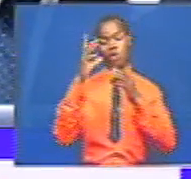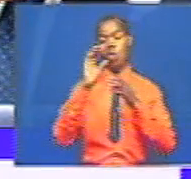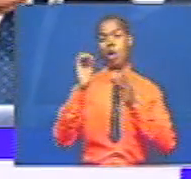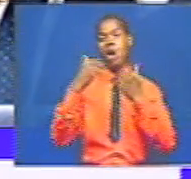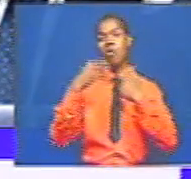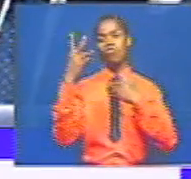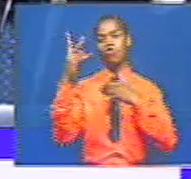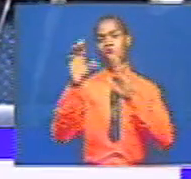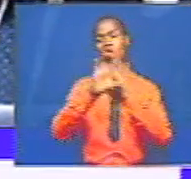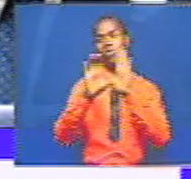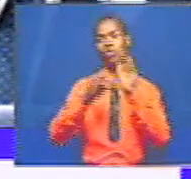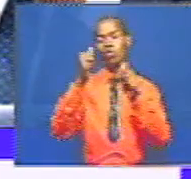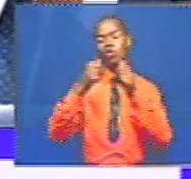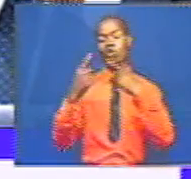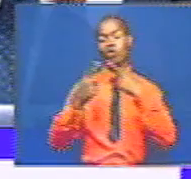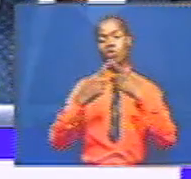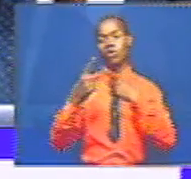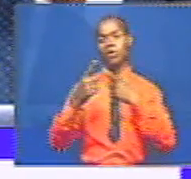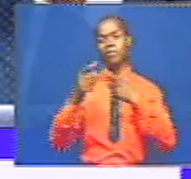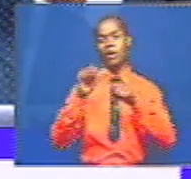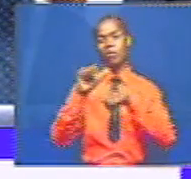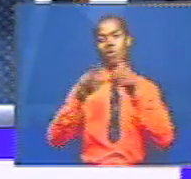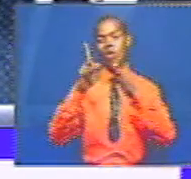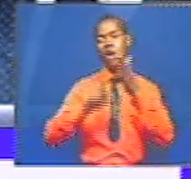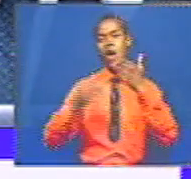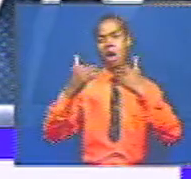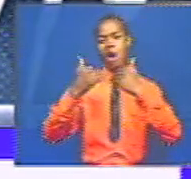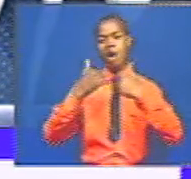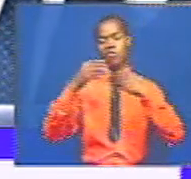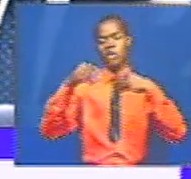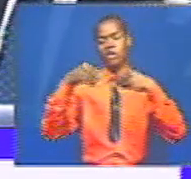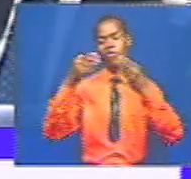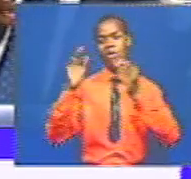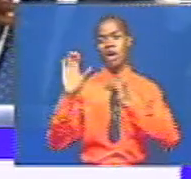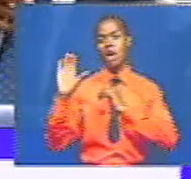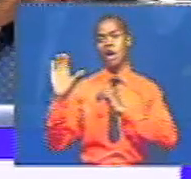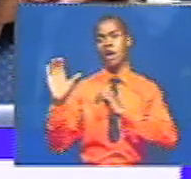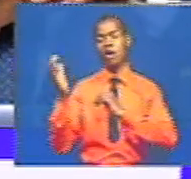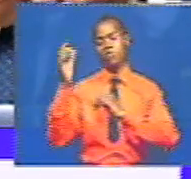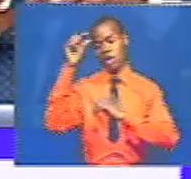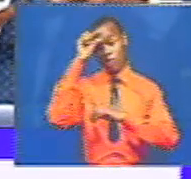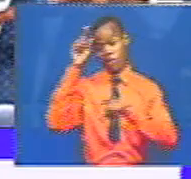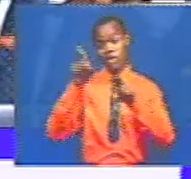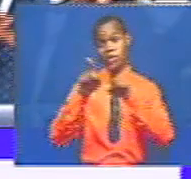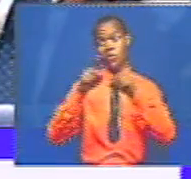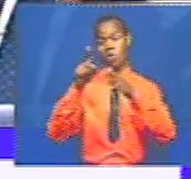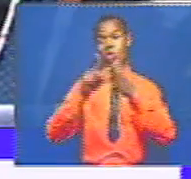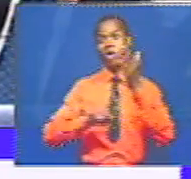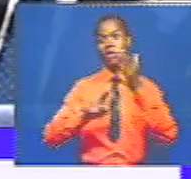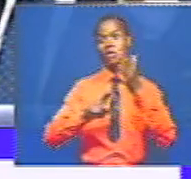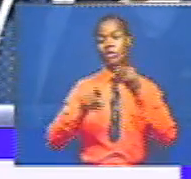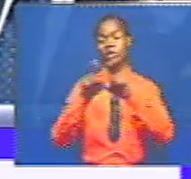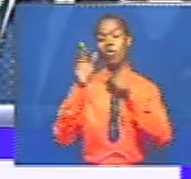which mm-hmm. talks about what has been devolved to county government and what has been left with the national government. Mm-hmm. So water is, development and water